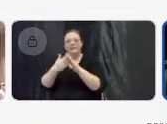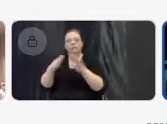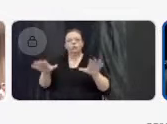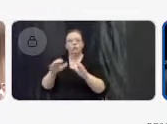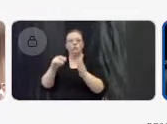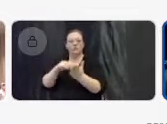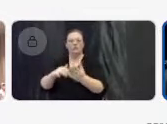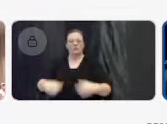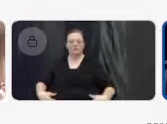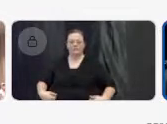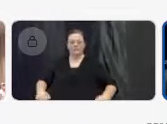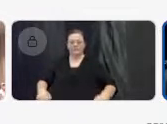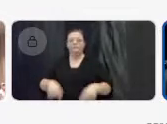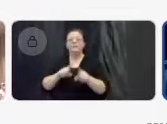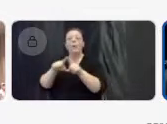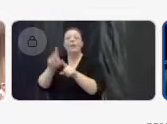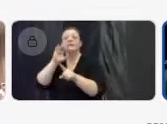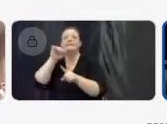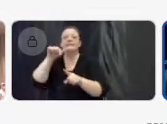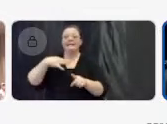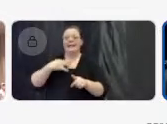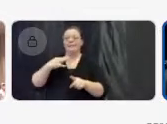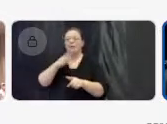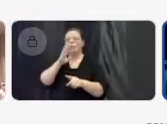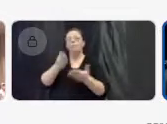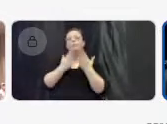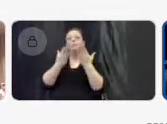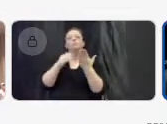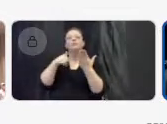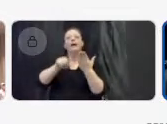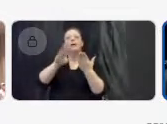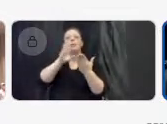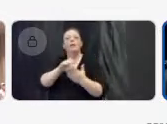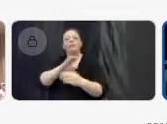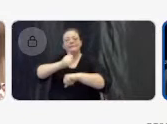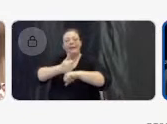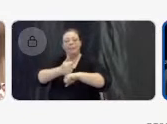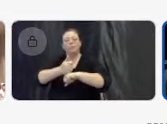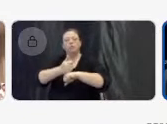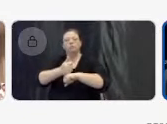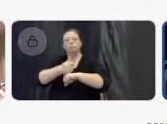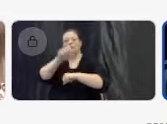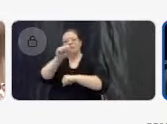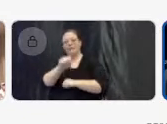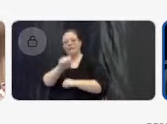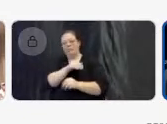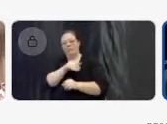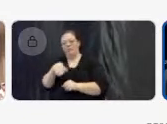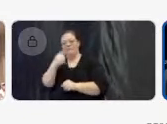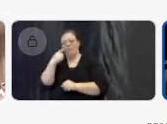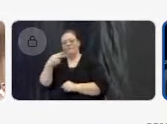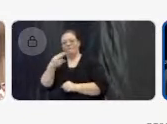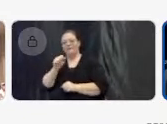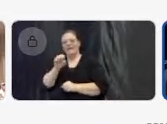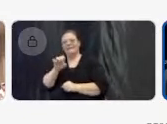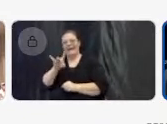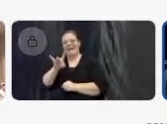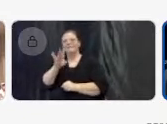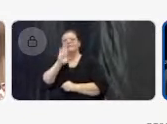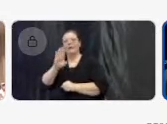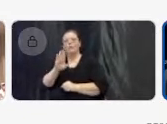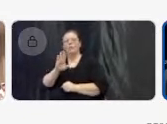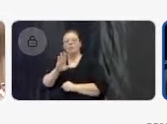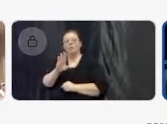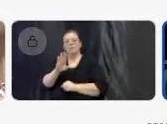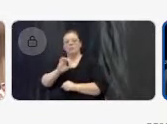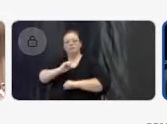addition, this applicant proposes that they would establish along the south boundary line of Phase 8 effectively